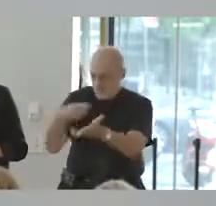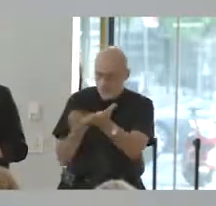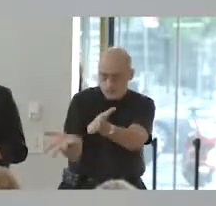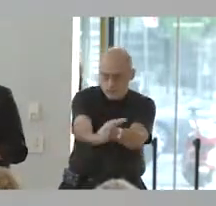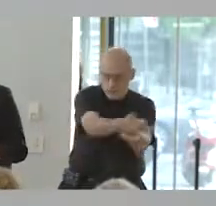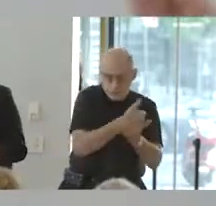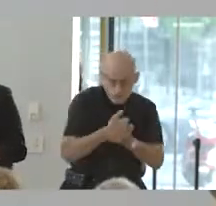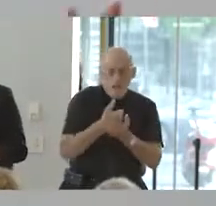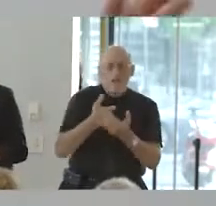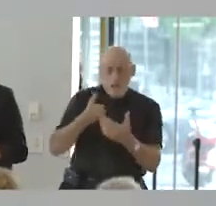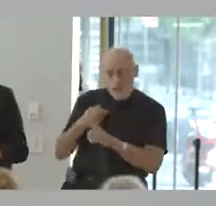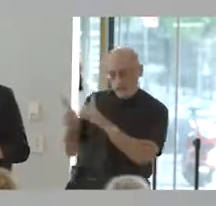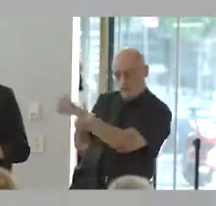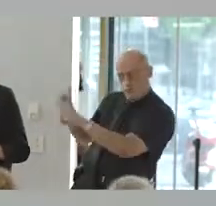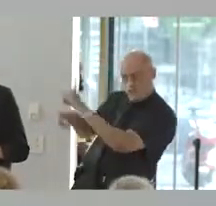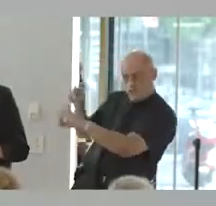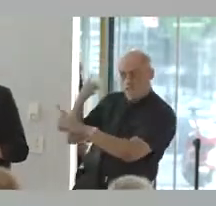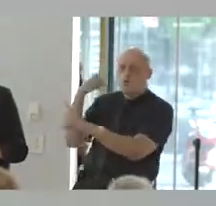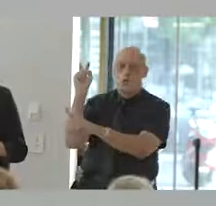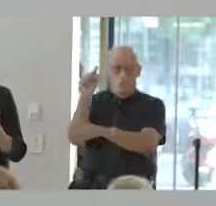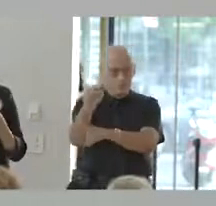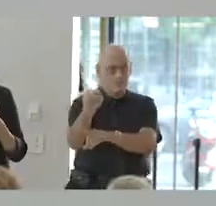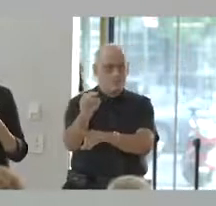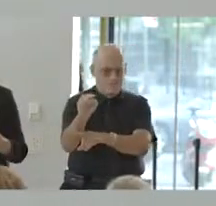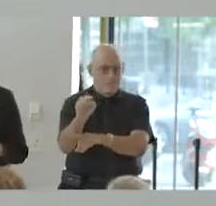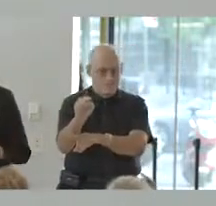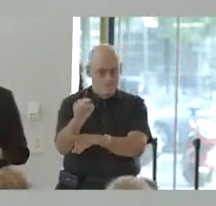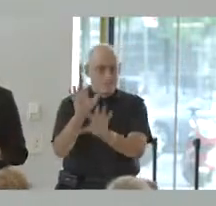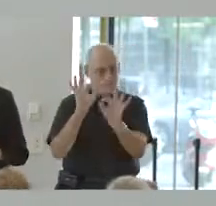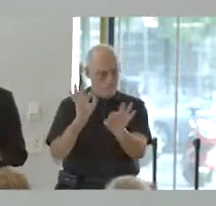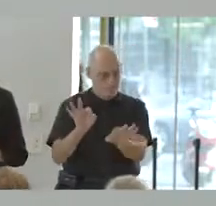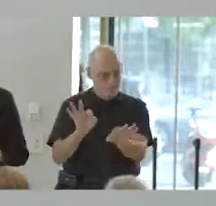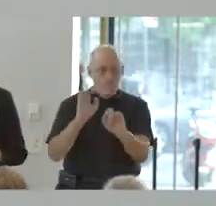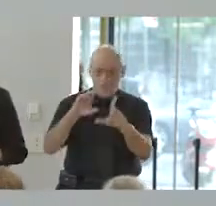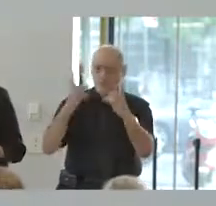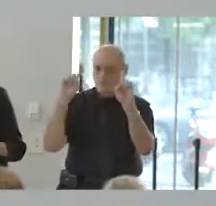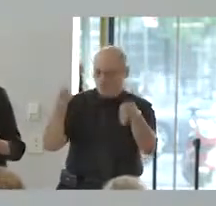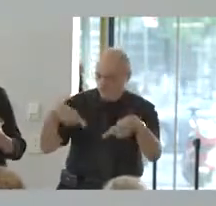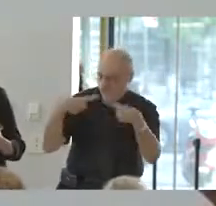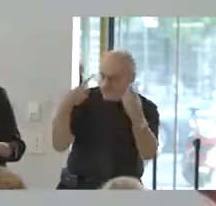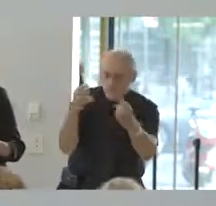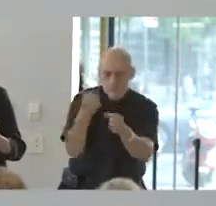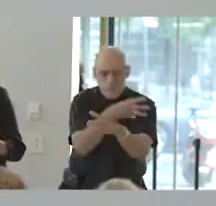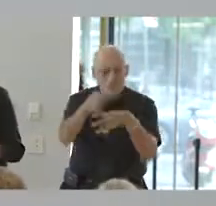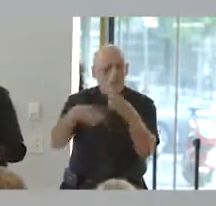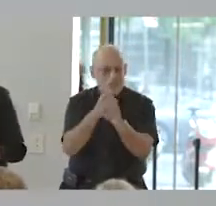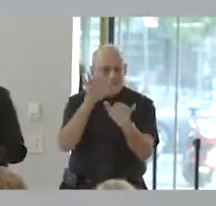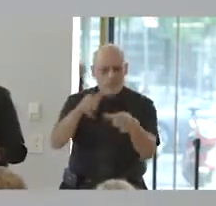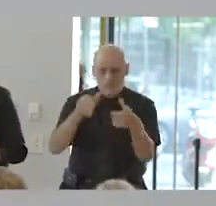ask the questions of the panel. So I'll collect your questions and we'll organize them. We've been doing this way for the last several